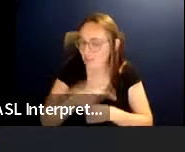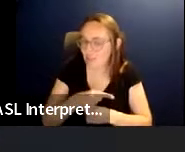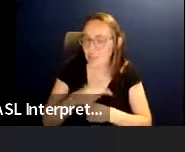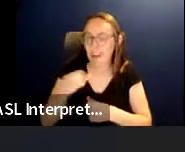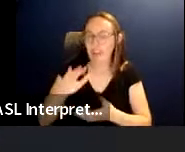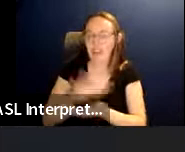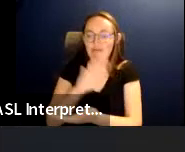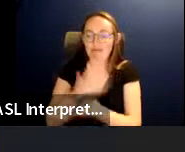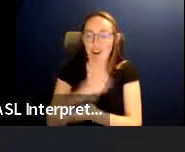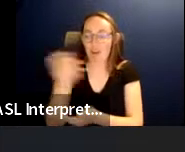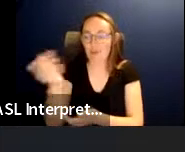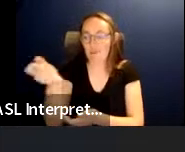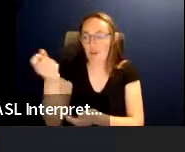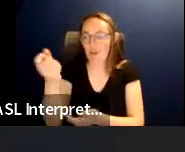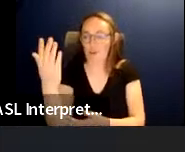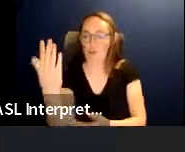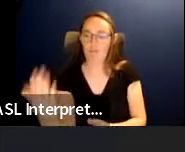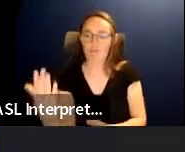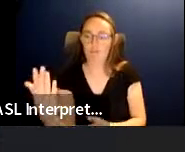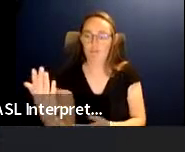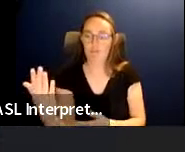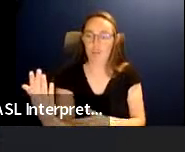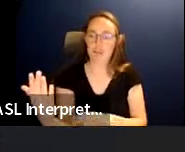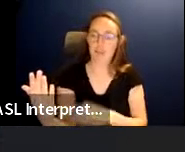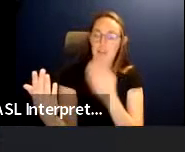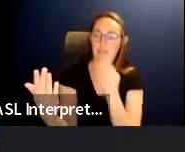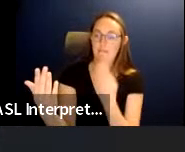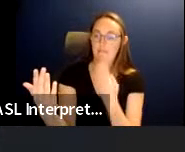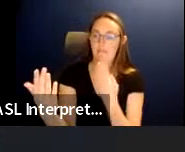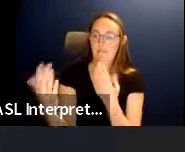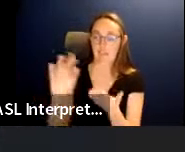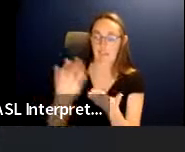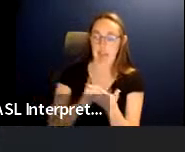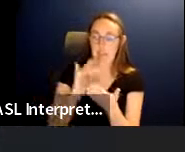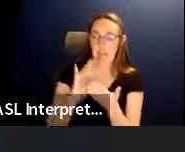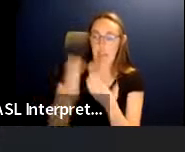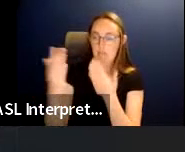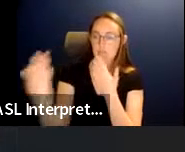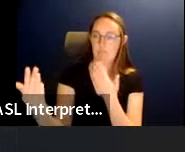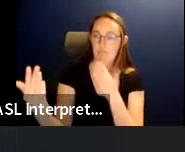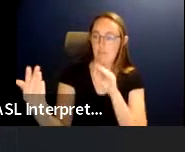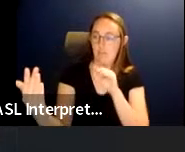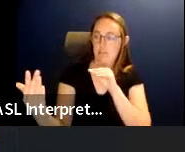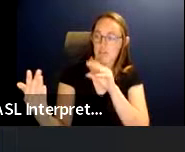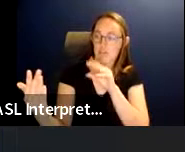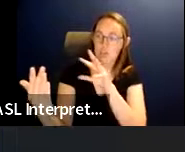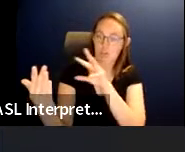that I said, you know, use that to drop in. And then you can scan